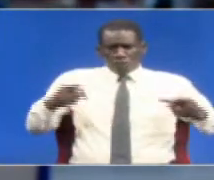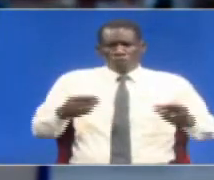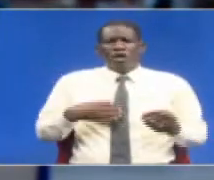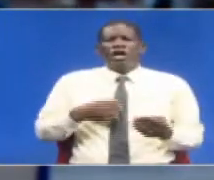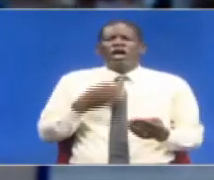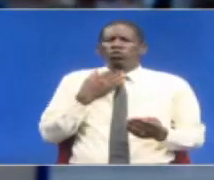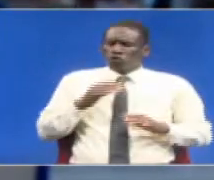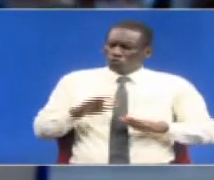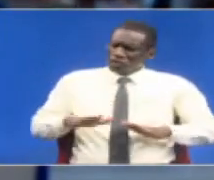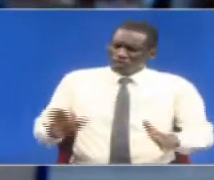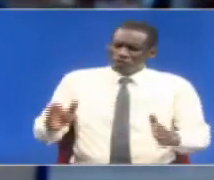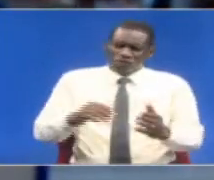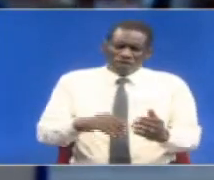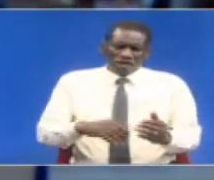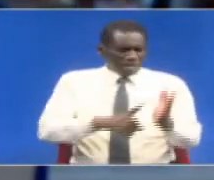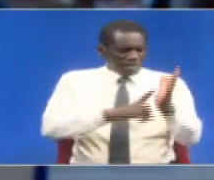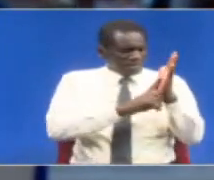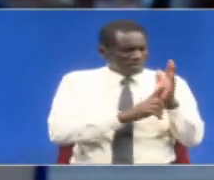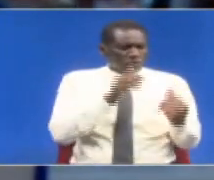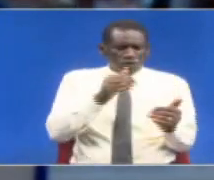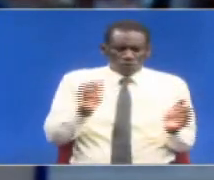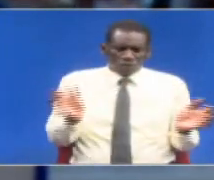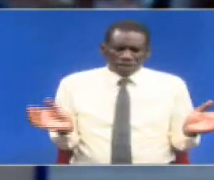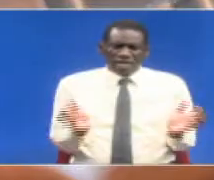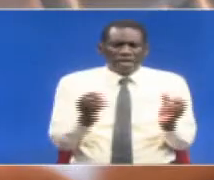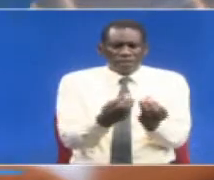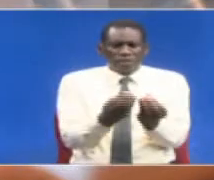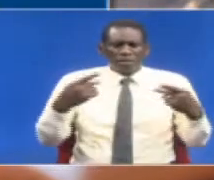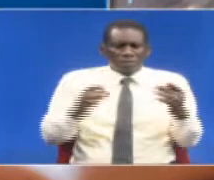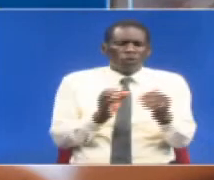footsteps that will actually inspire many, many people.